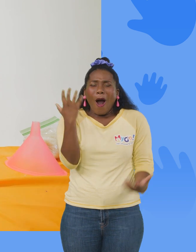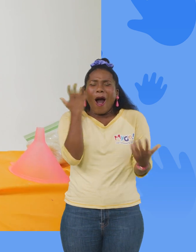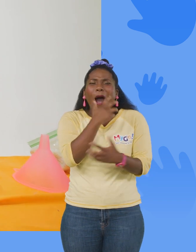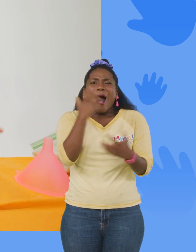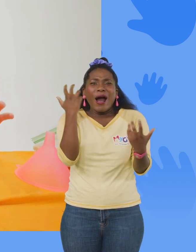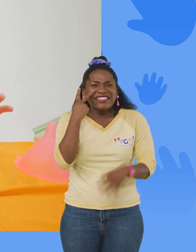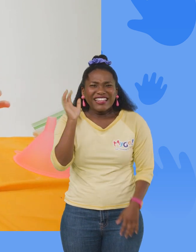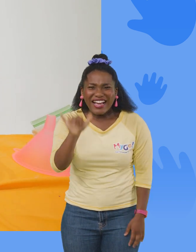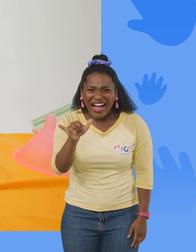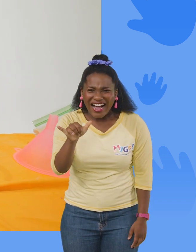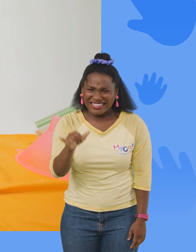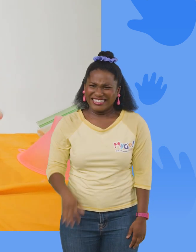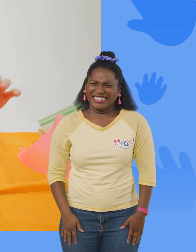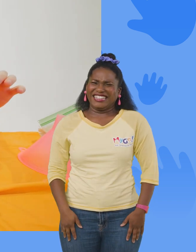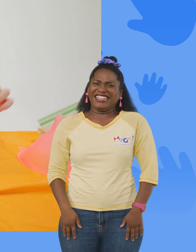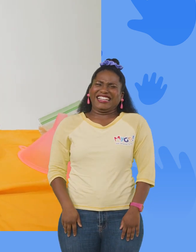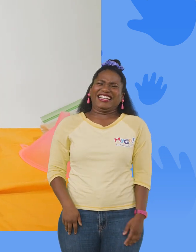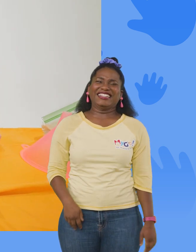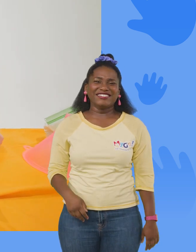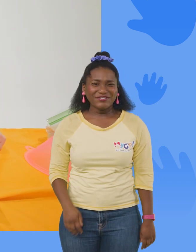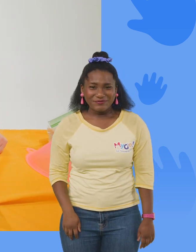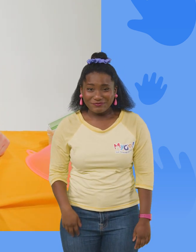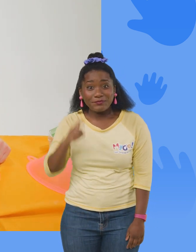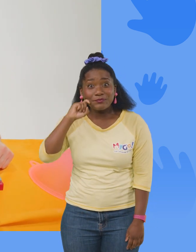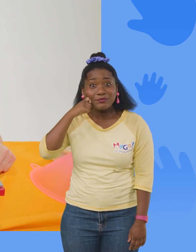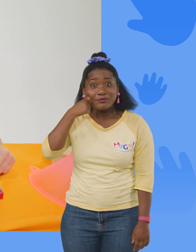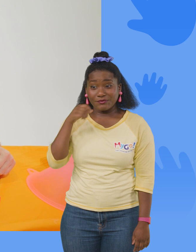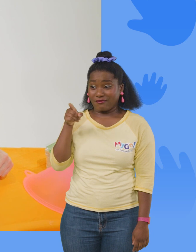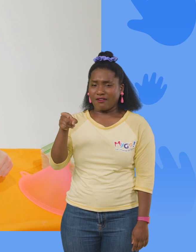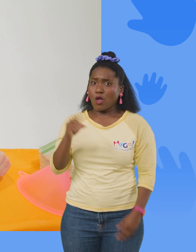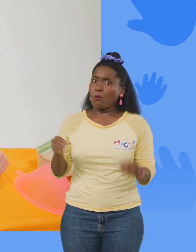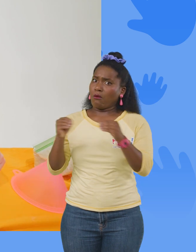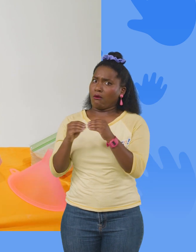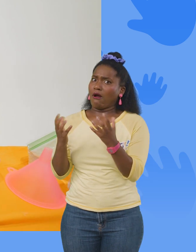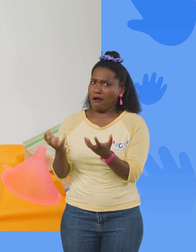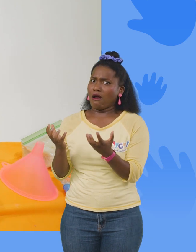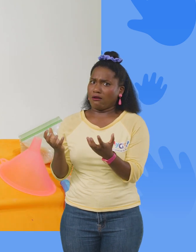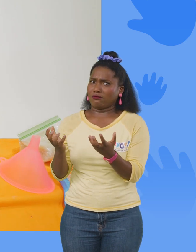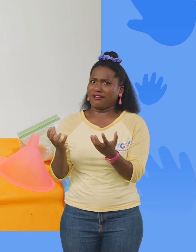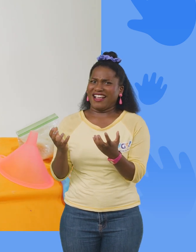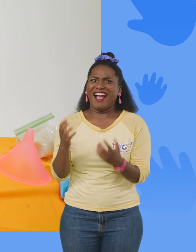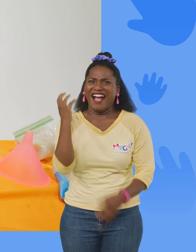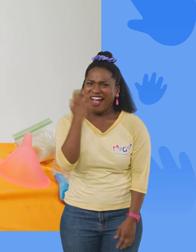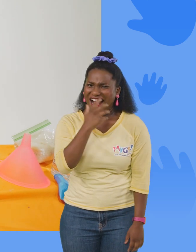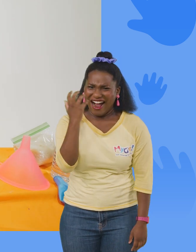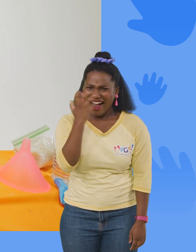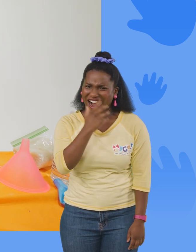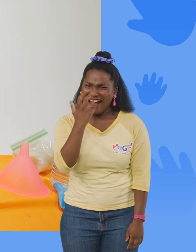Whoa, do you see that? Yeah. The apple is heavier.